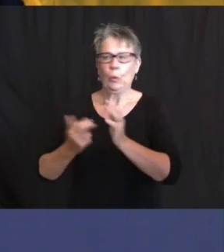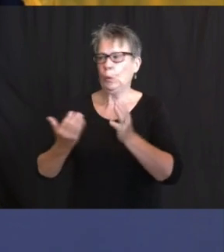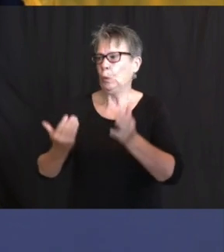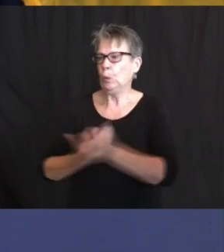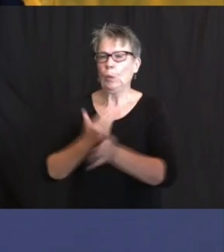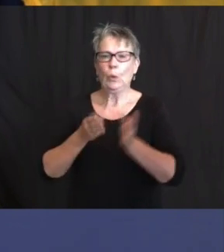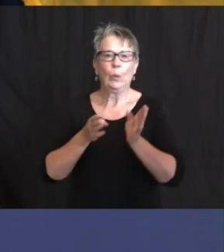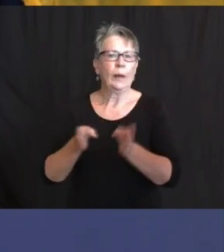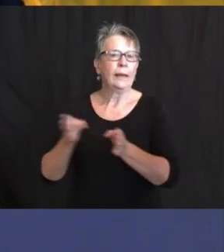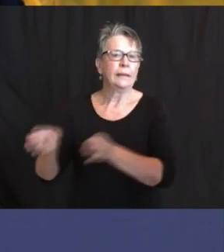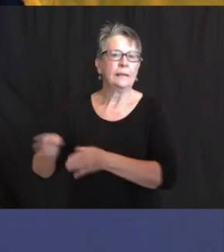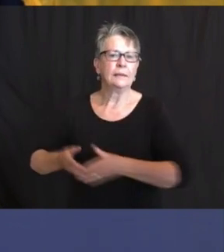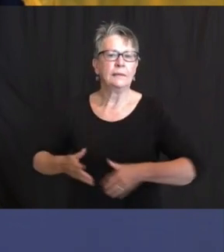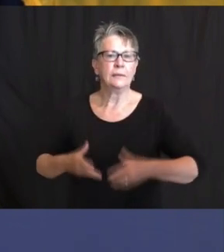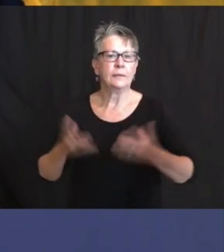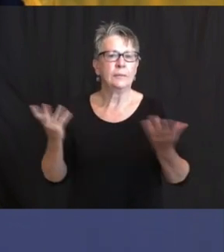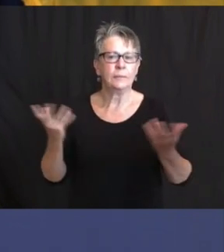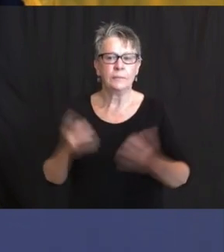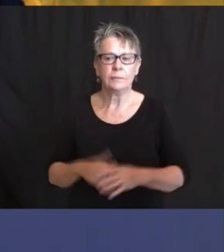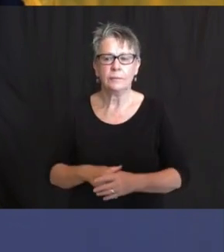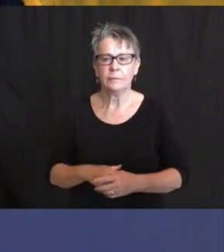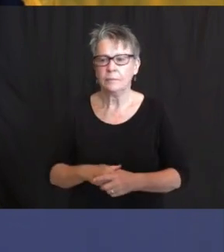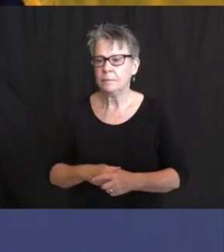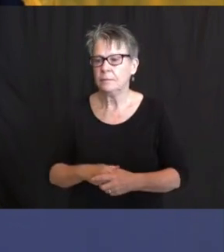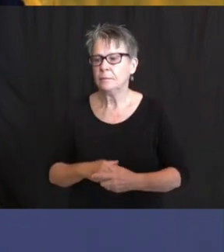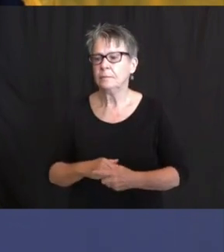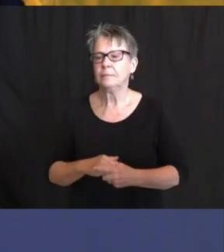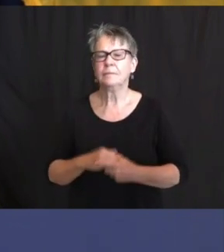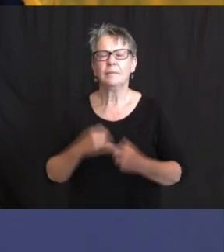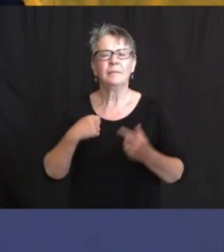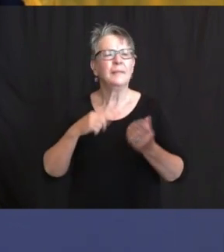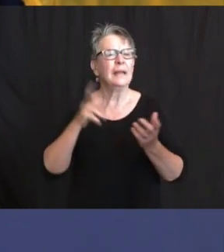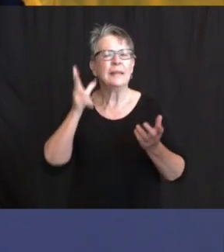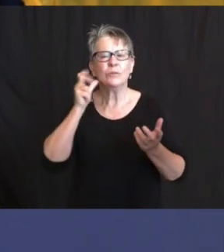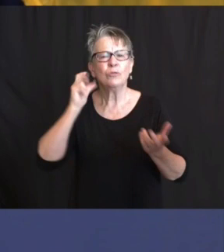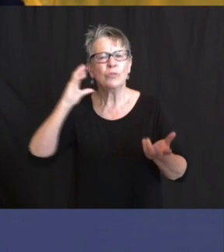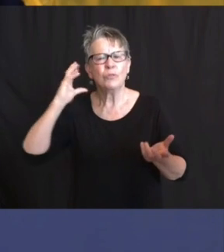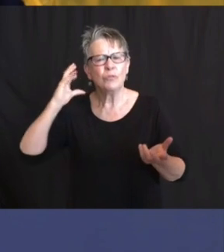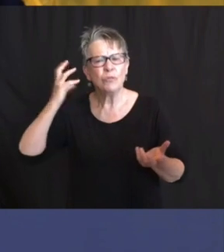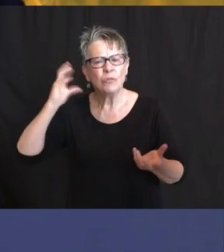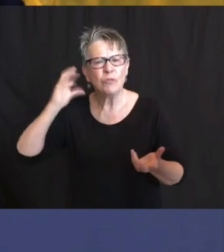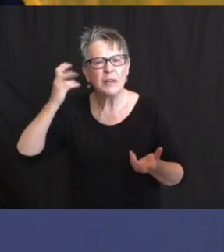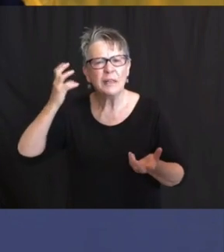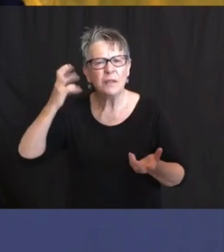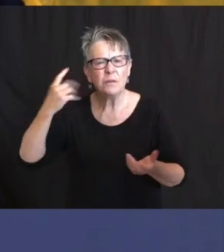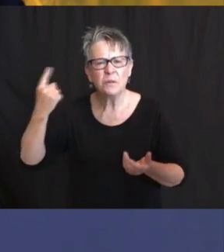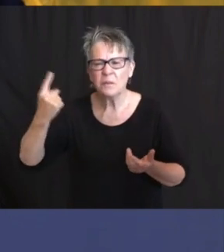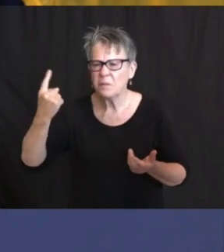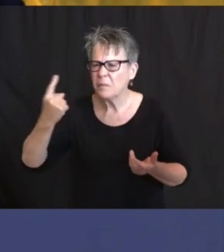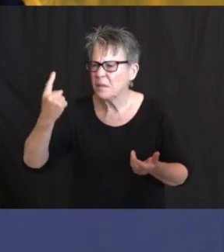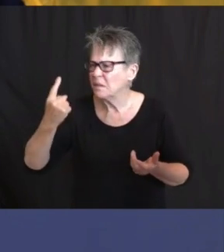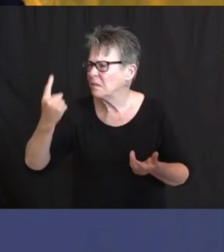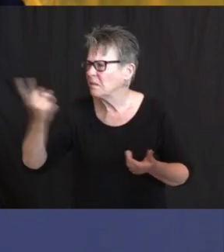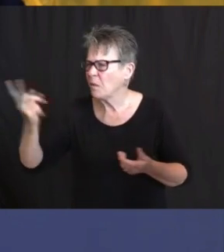left-wing lunatic newspaper that really digs in on the